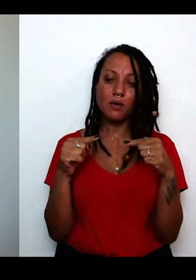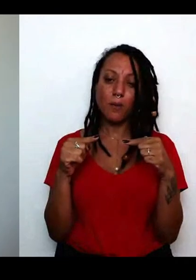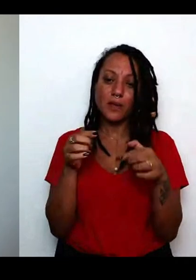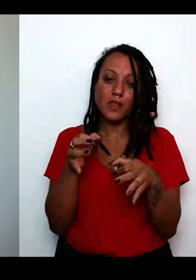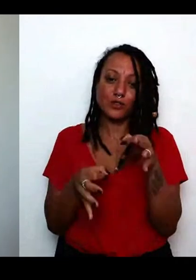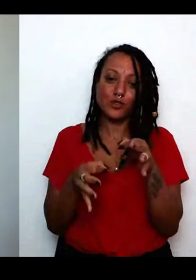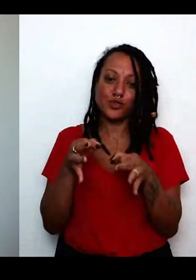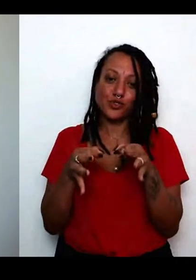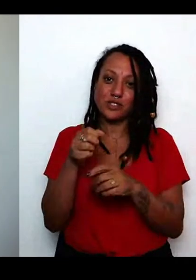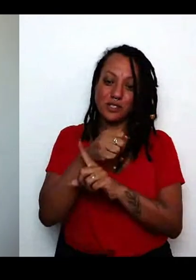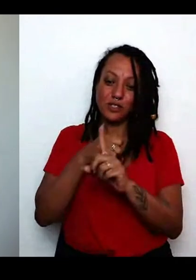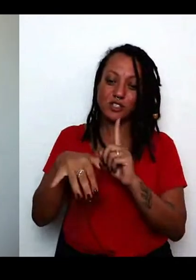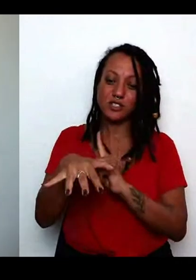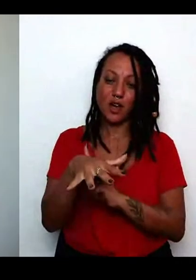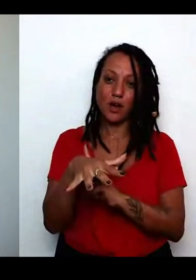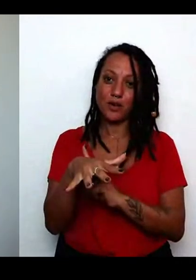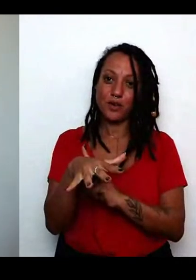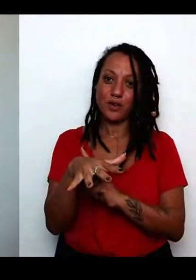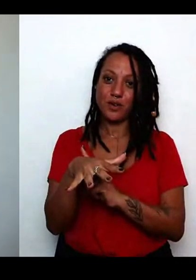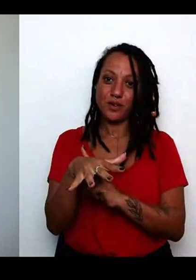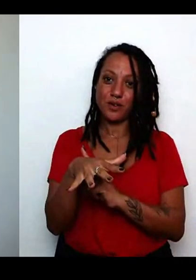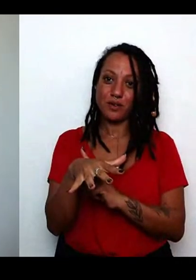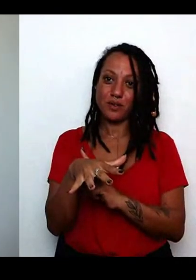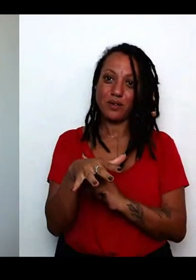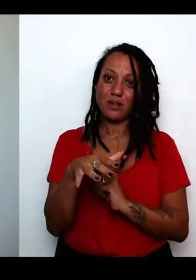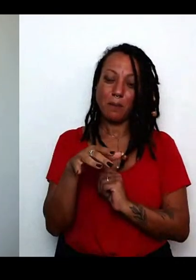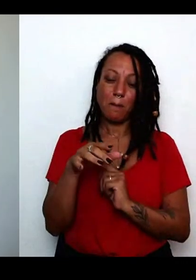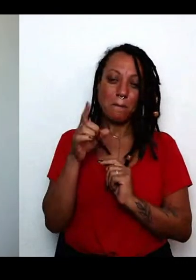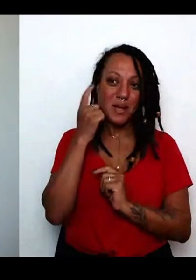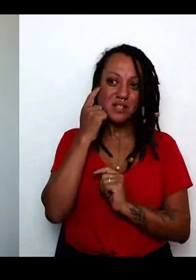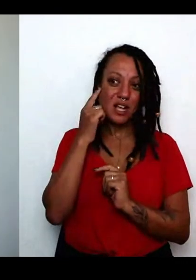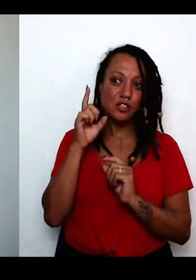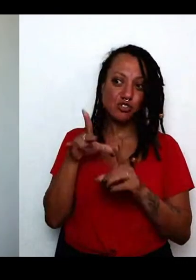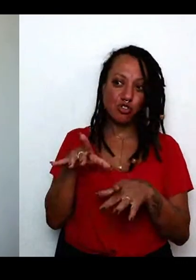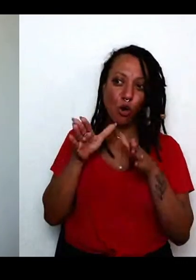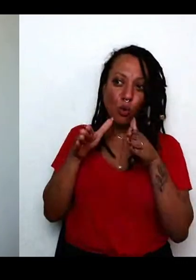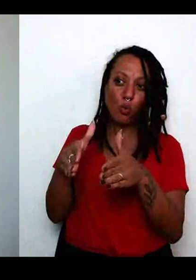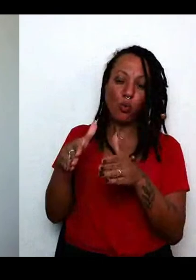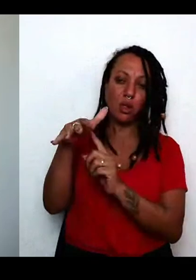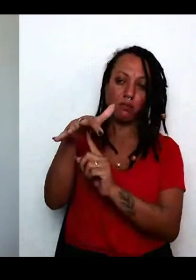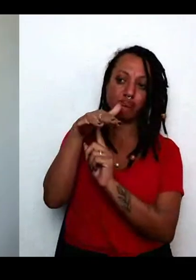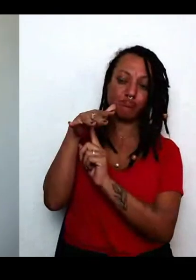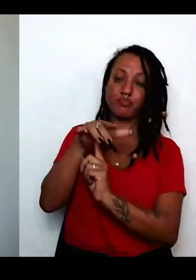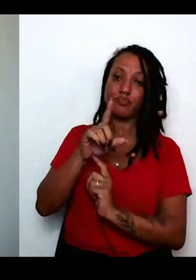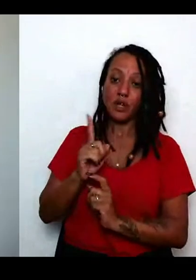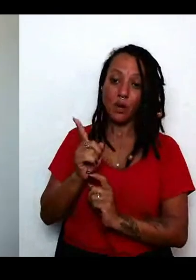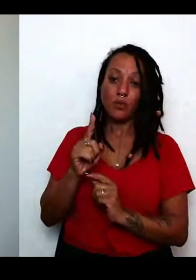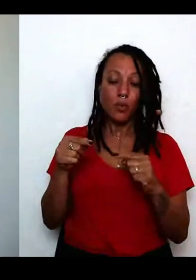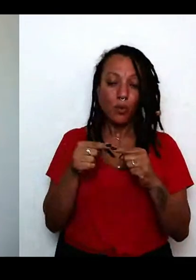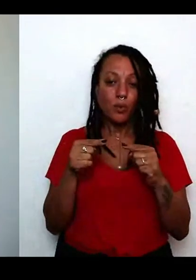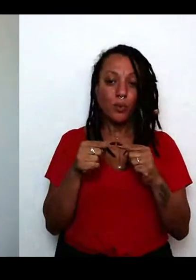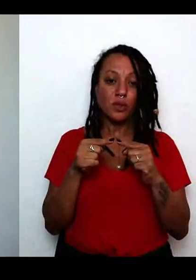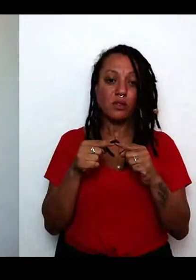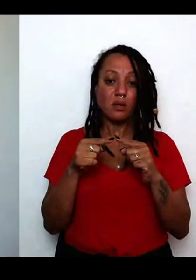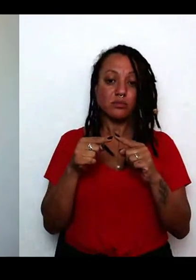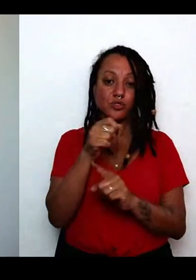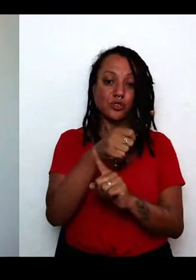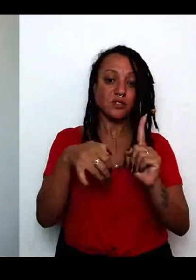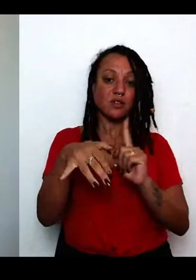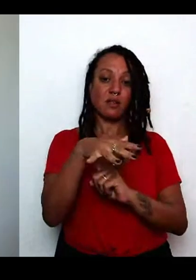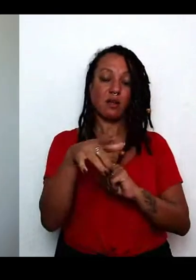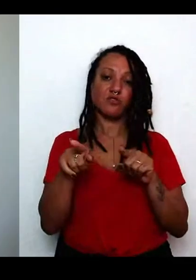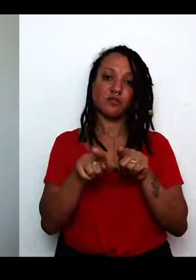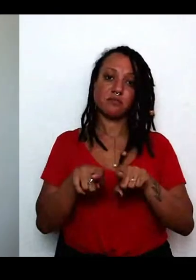part of the environmental movement only but it is really a social justice movement Strand and closely